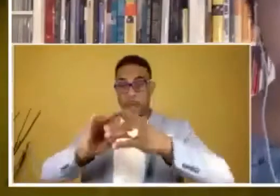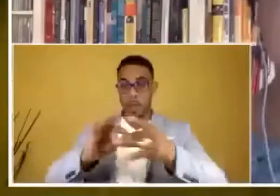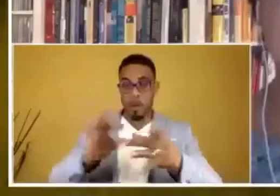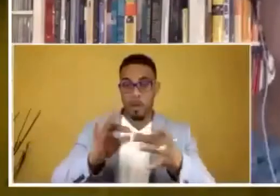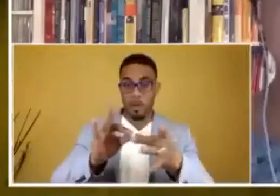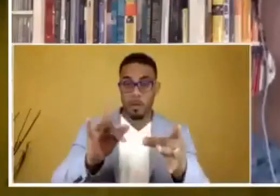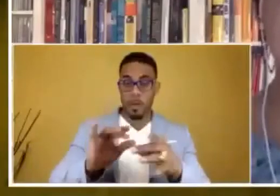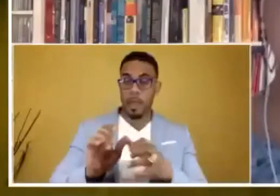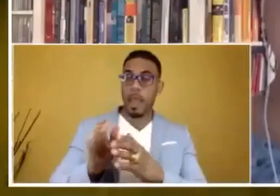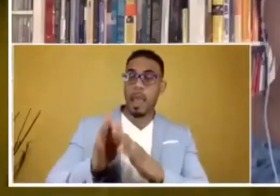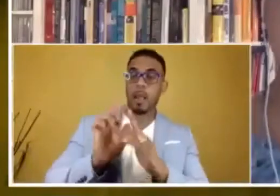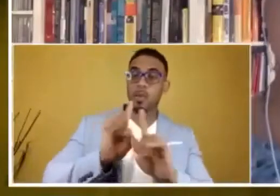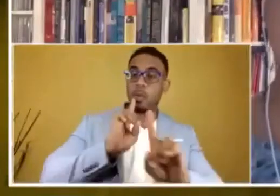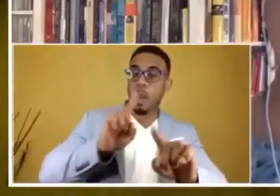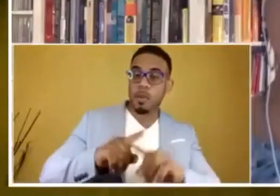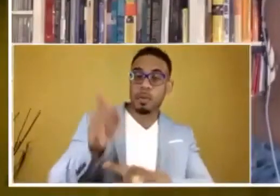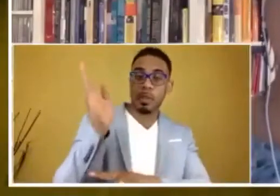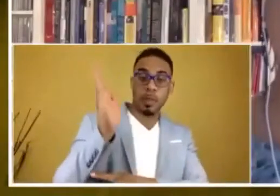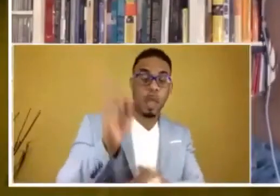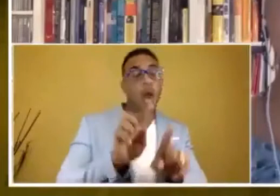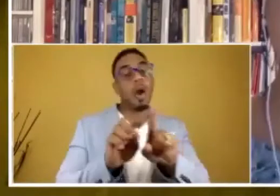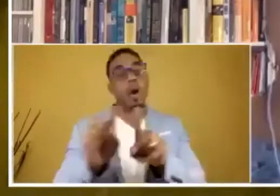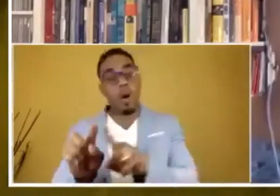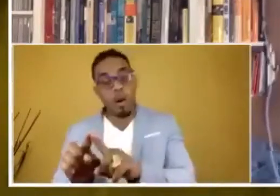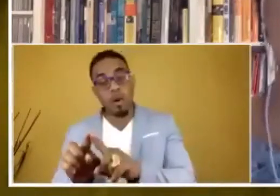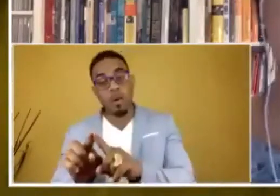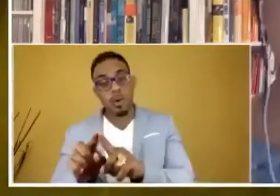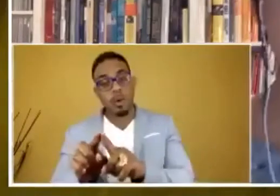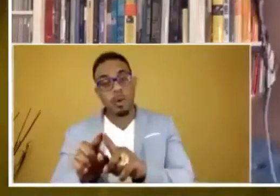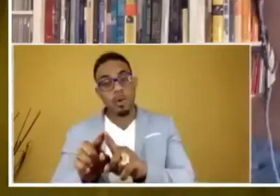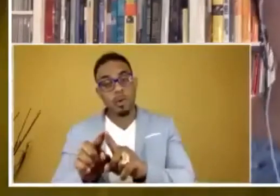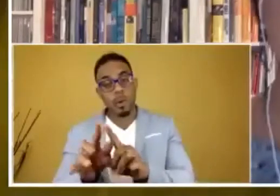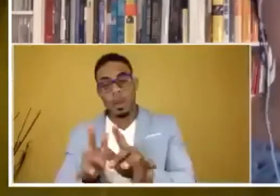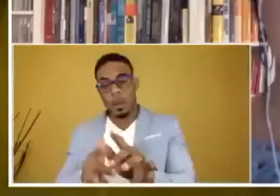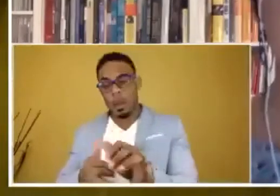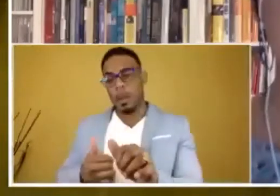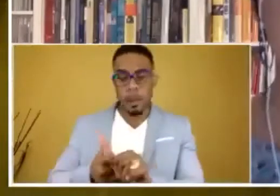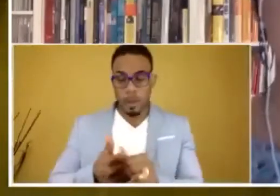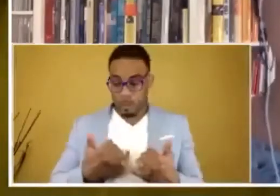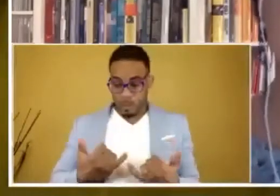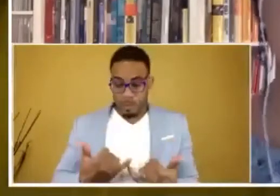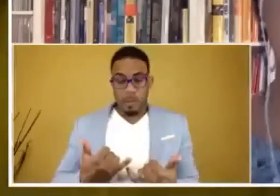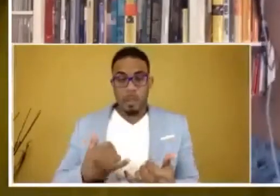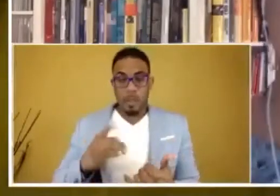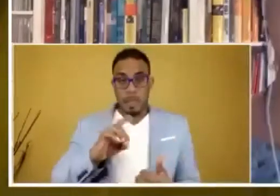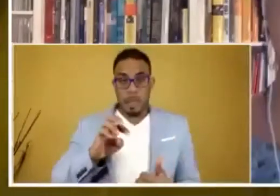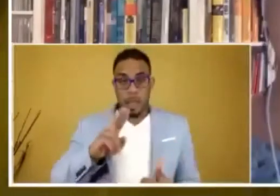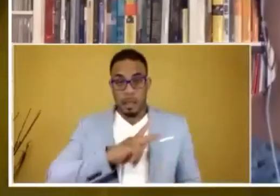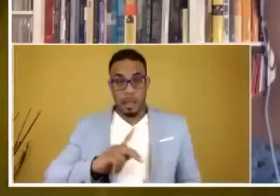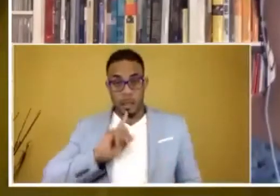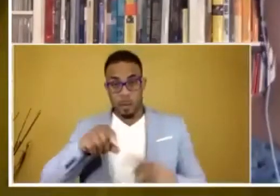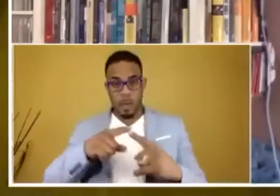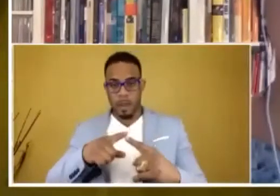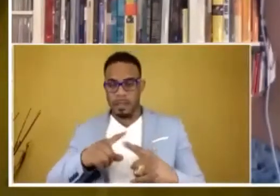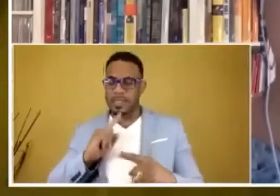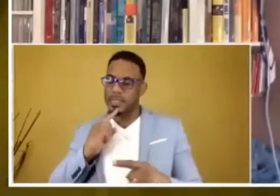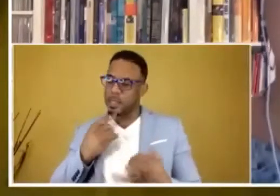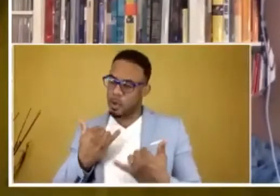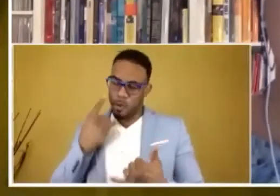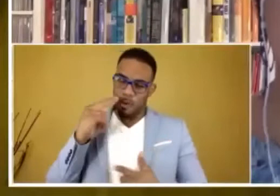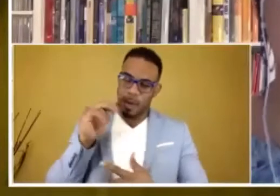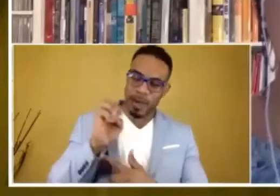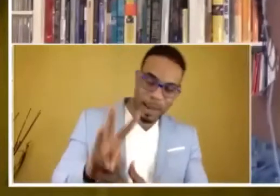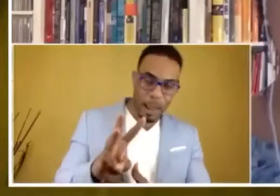respond to the speech, but also bring it up to the 21st century. Dr. King talked about the fierce urgency of now. So we